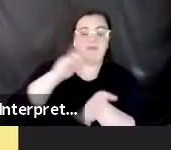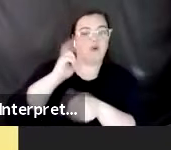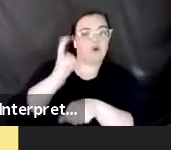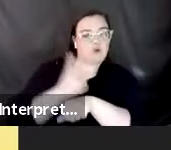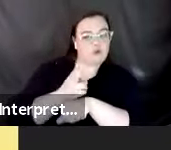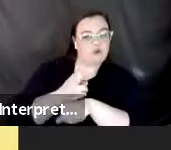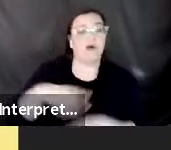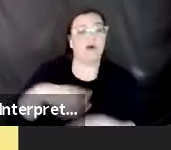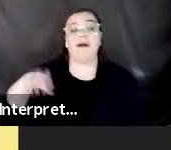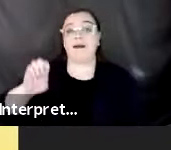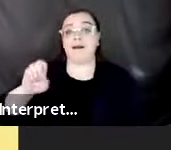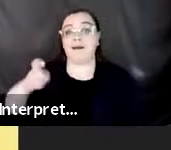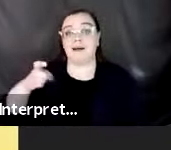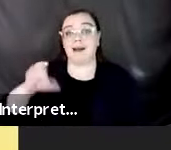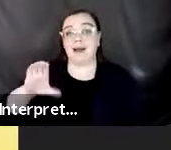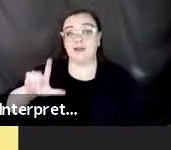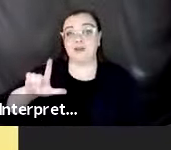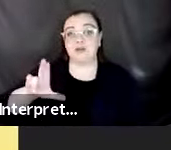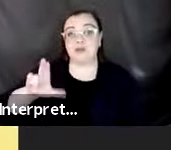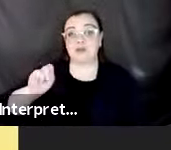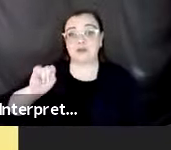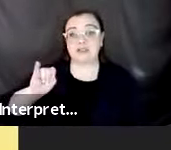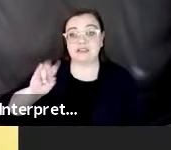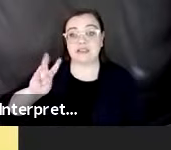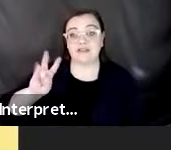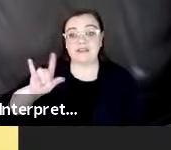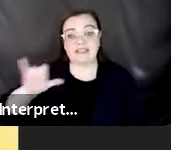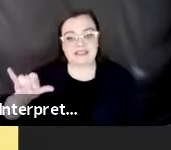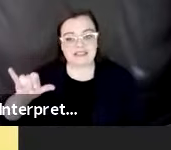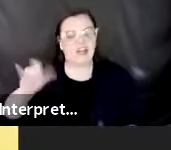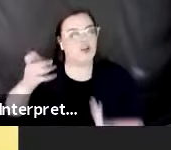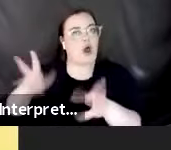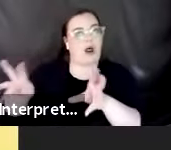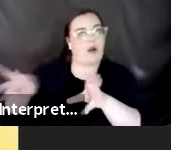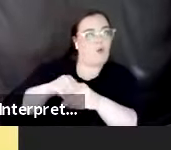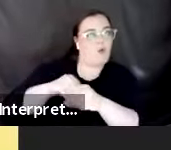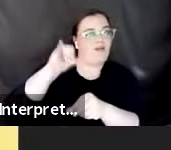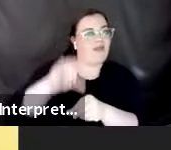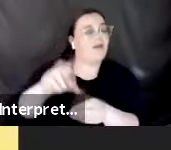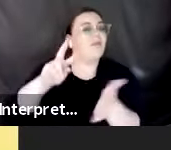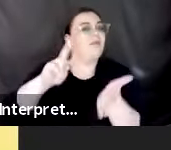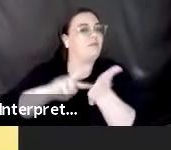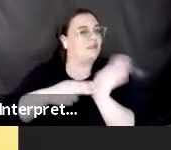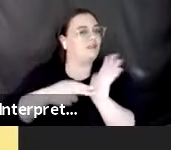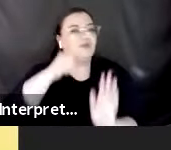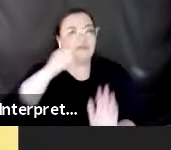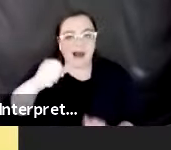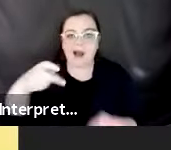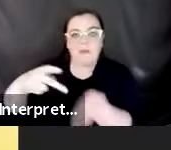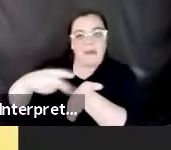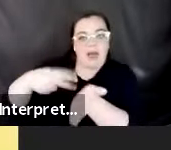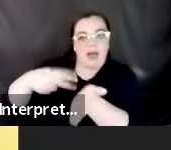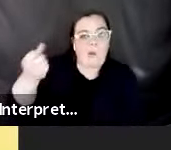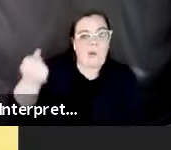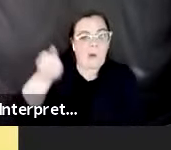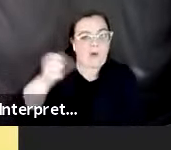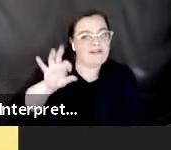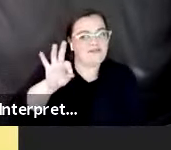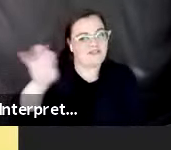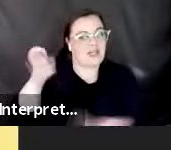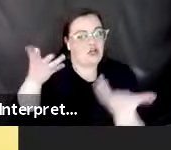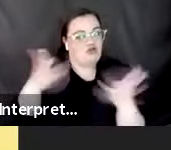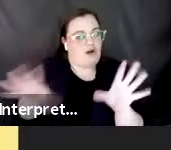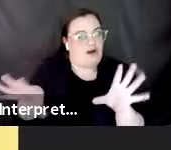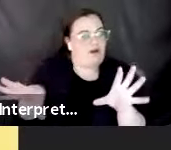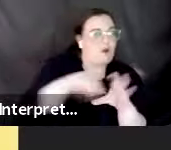built into that upfront payment, which is why you're not receiving holding fees every 13 weeks. It's been calculated in. And